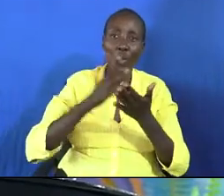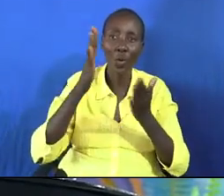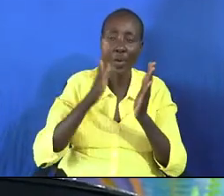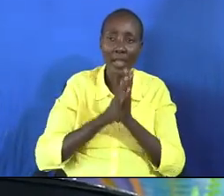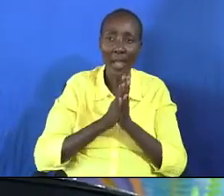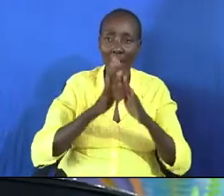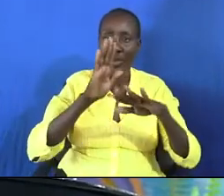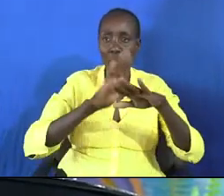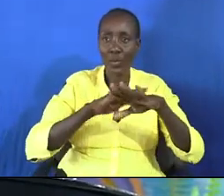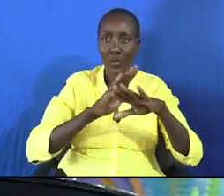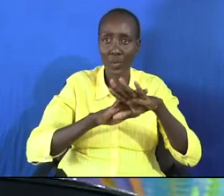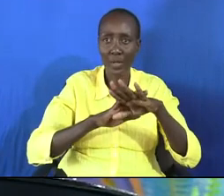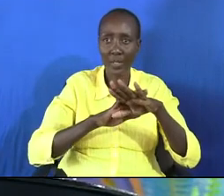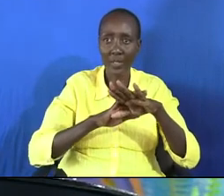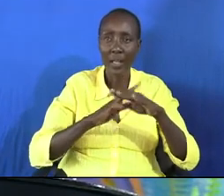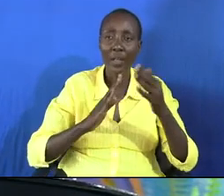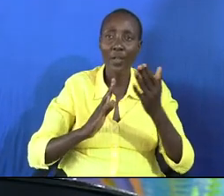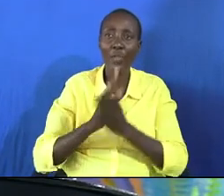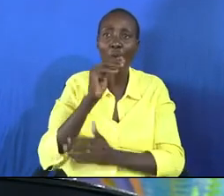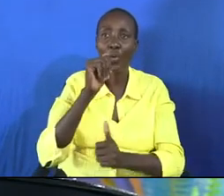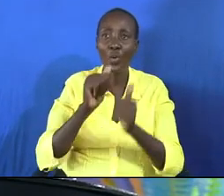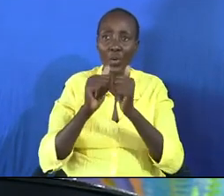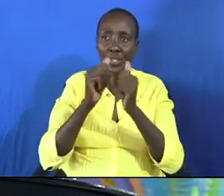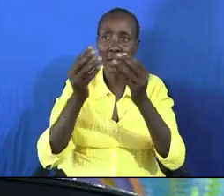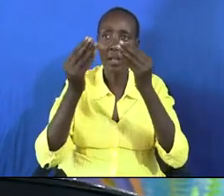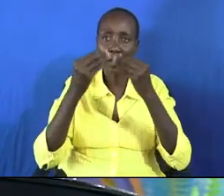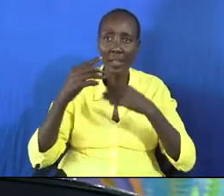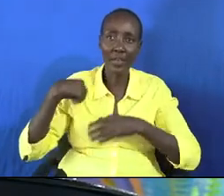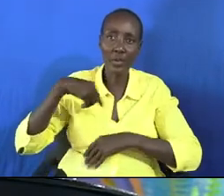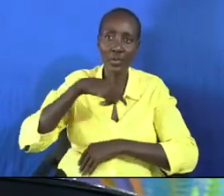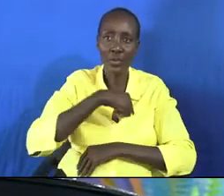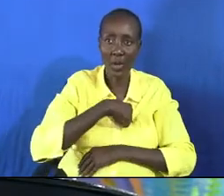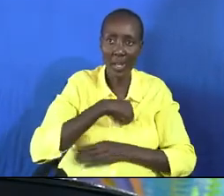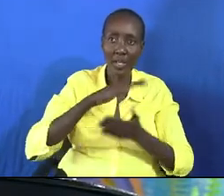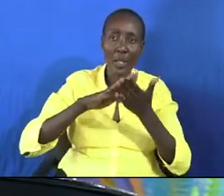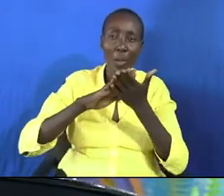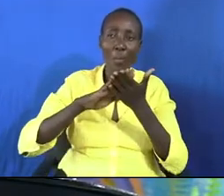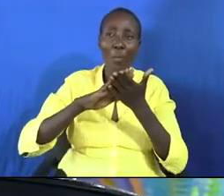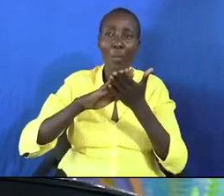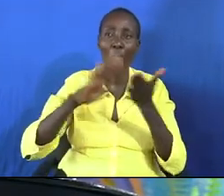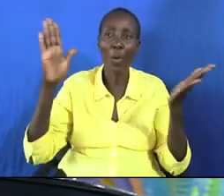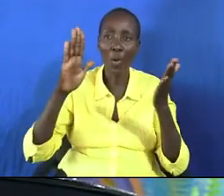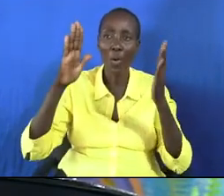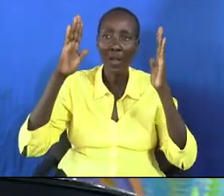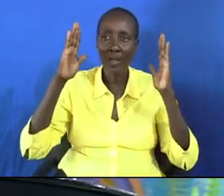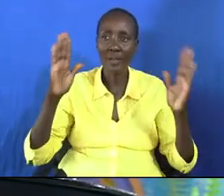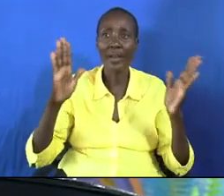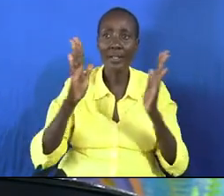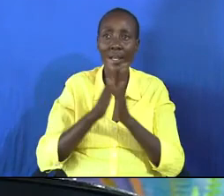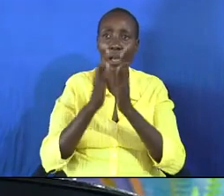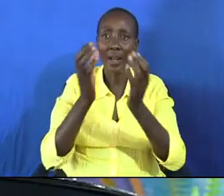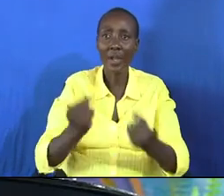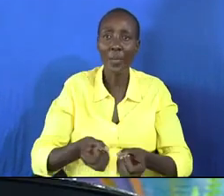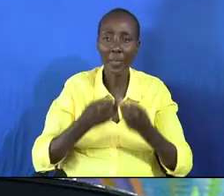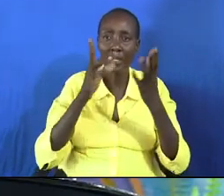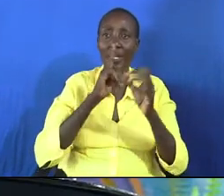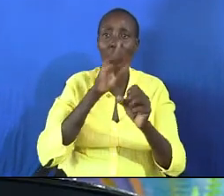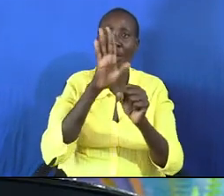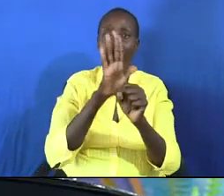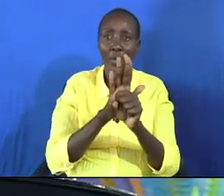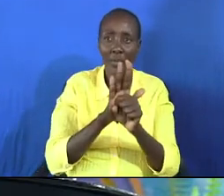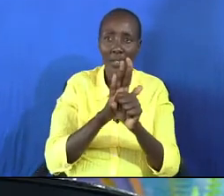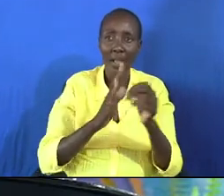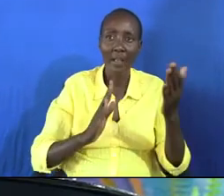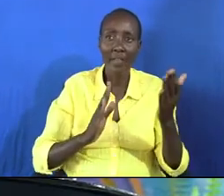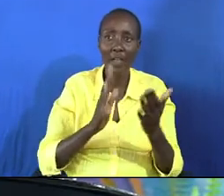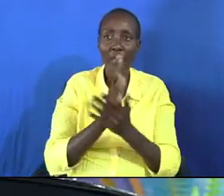and virtue, by which have been given to us exceedingly great and precious promises,